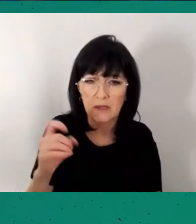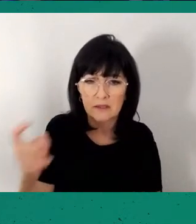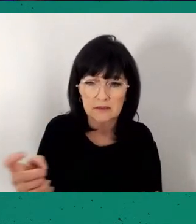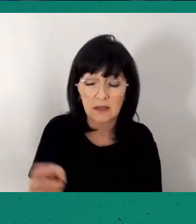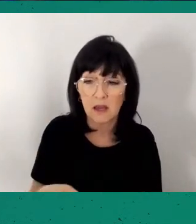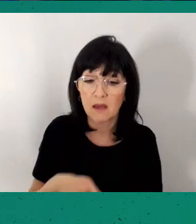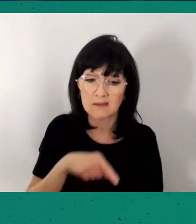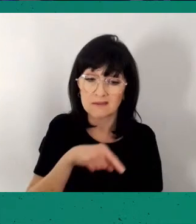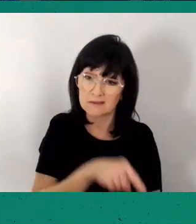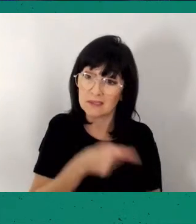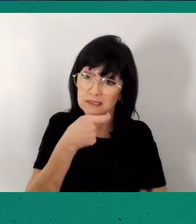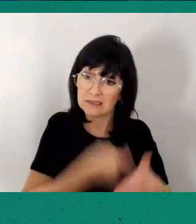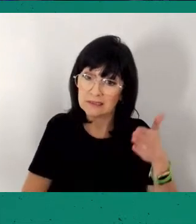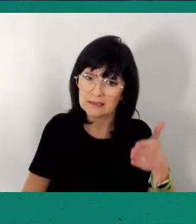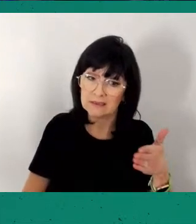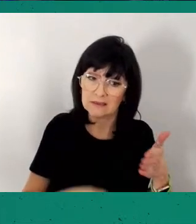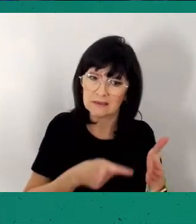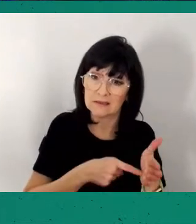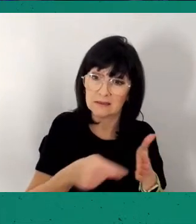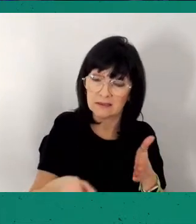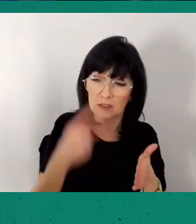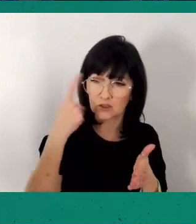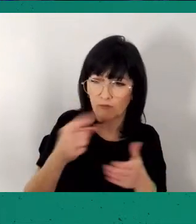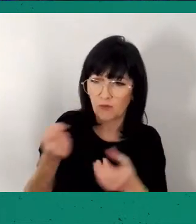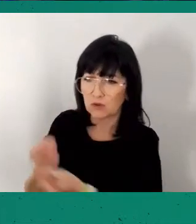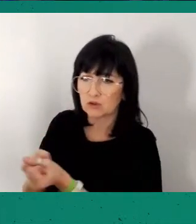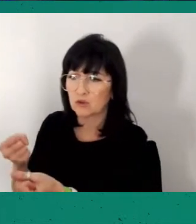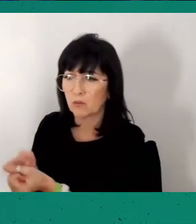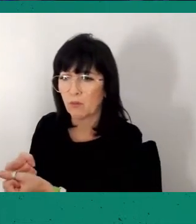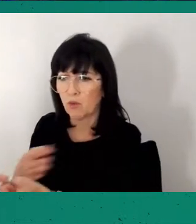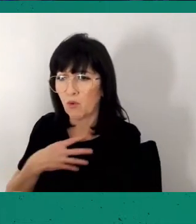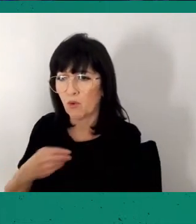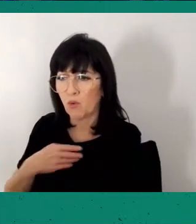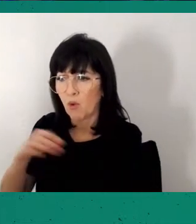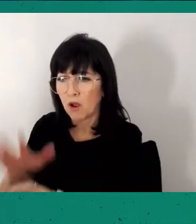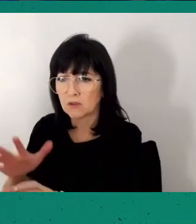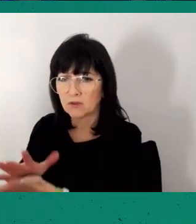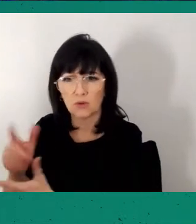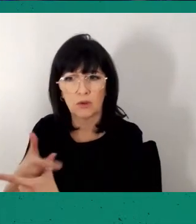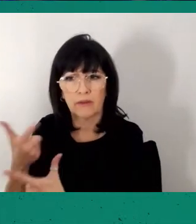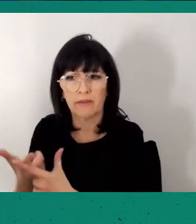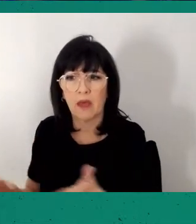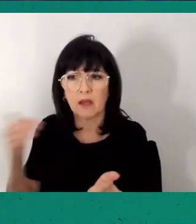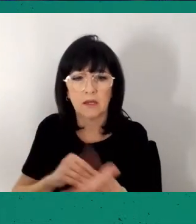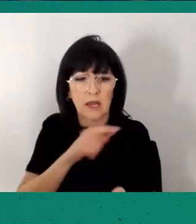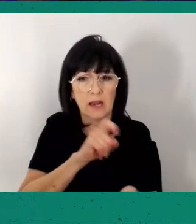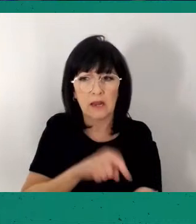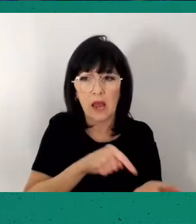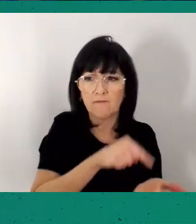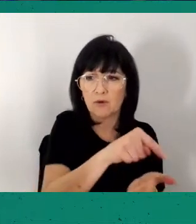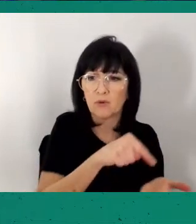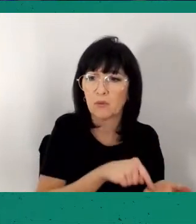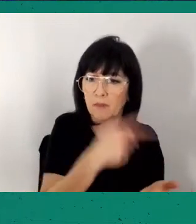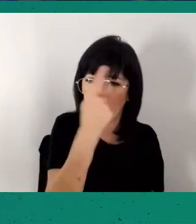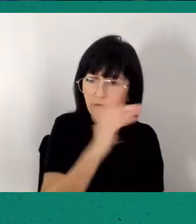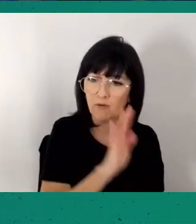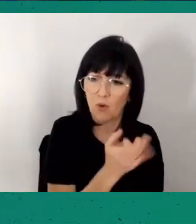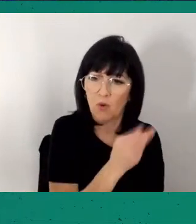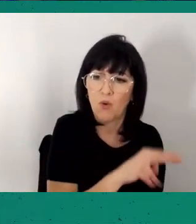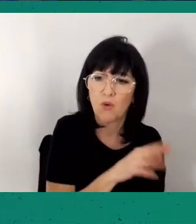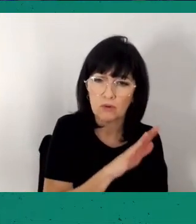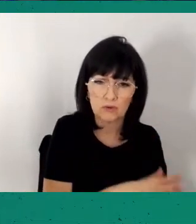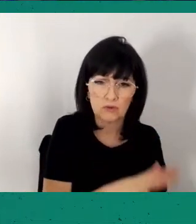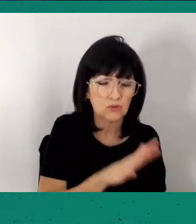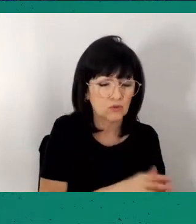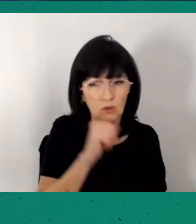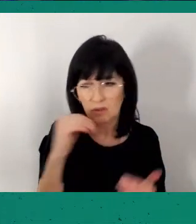schools, but demanded to have the right to tax themselves in support of their own schools. Quote, "That equal school rights be afforded us,